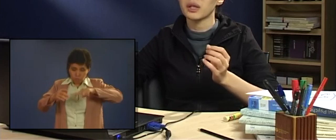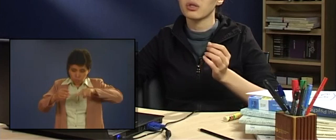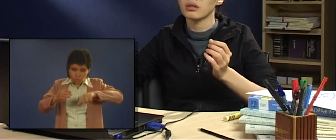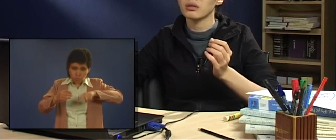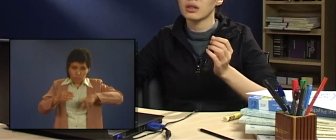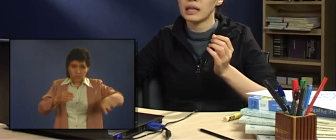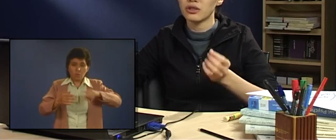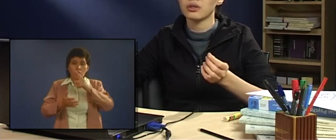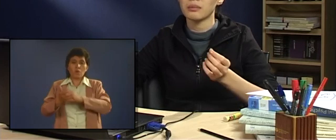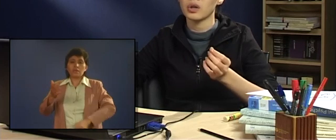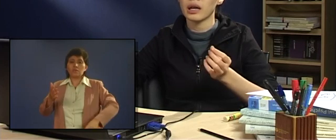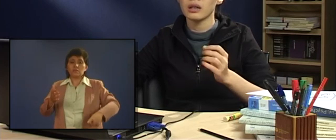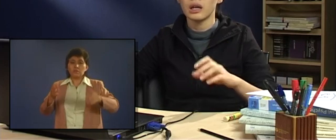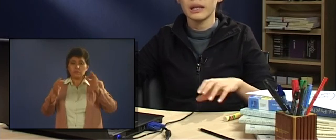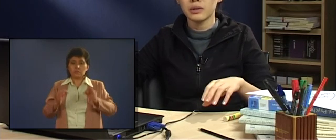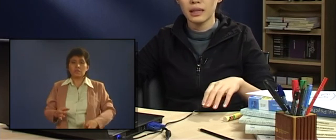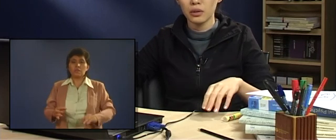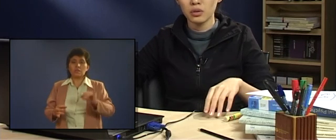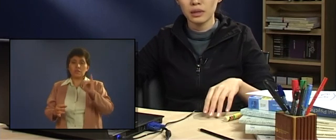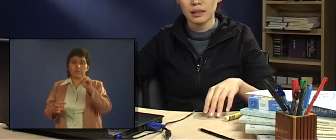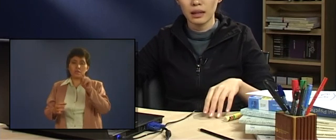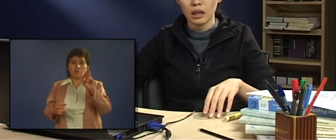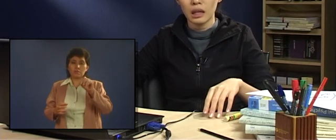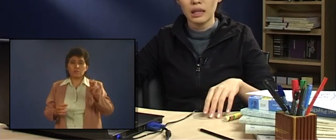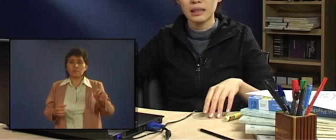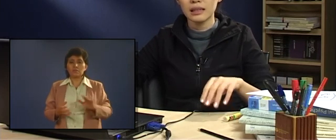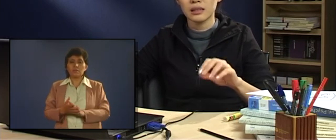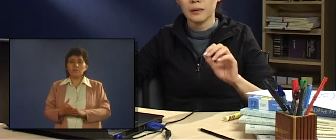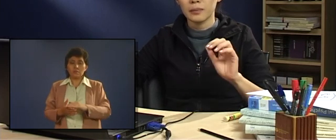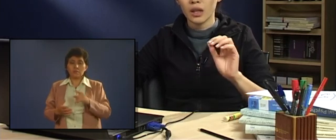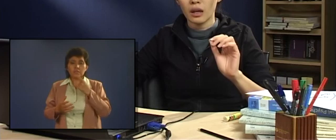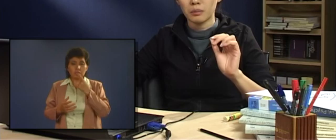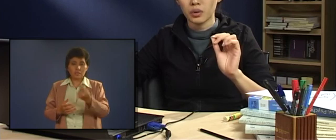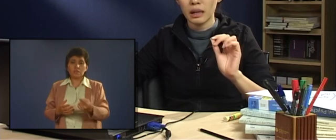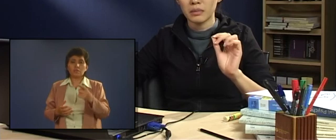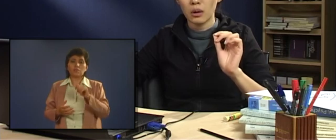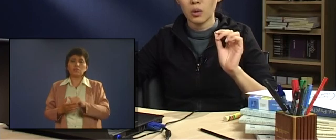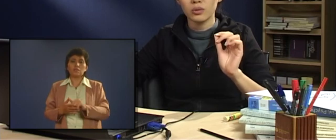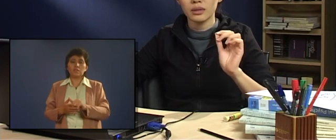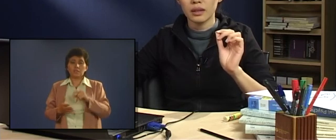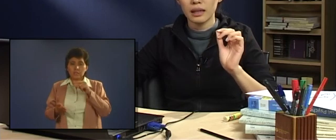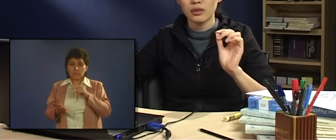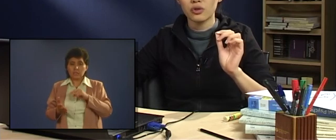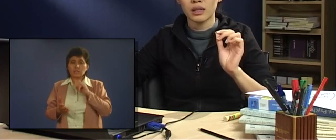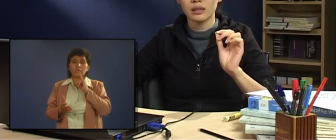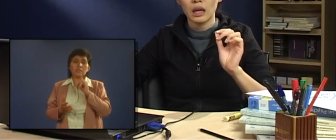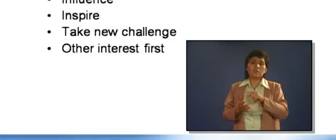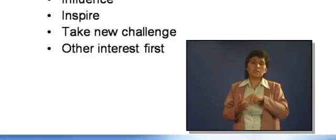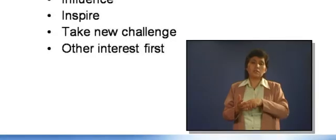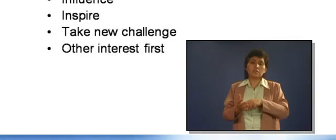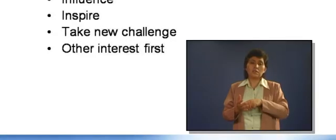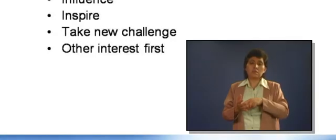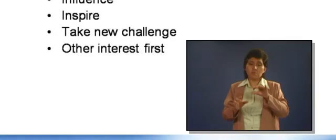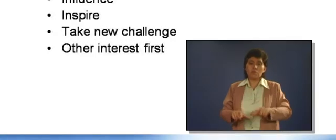transformational leadership okay it will tell you is that it is put up their own interest